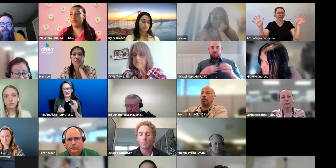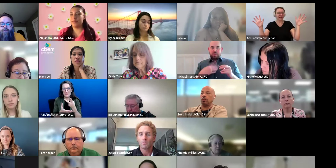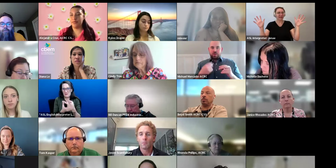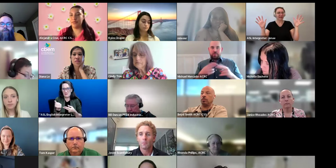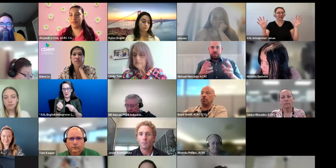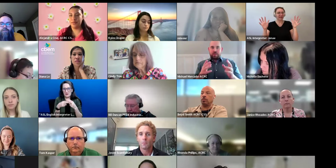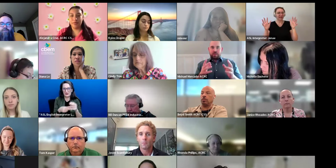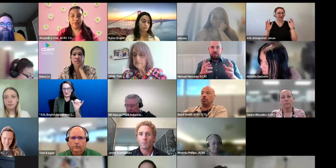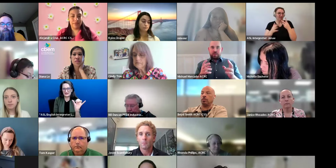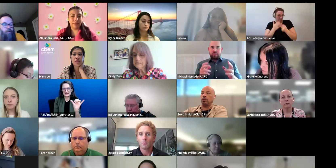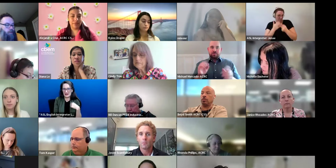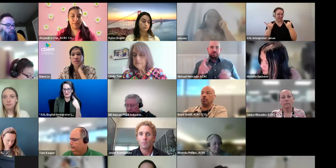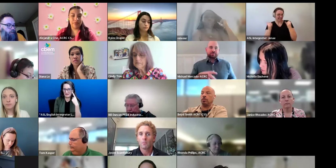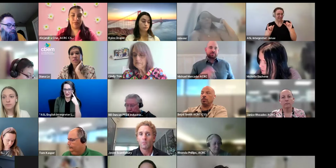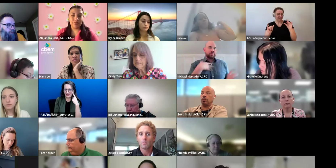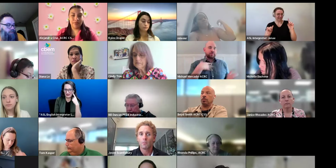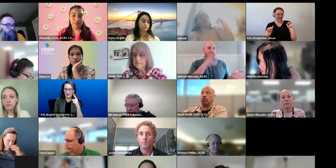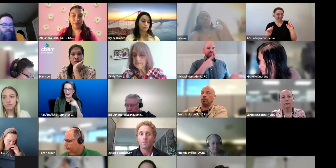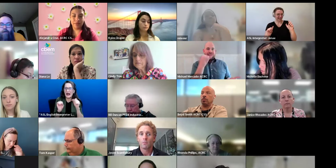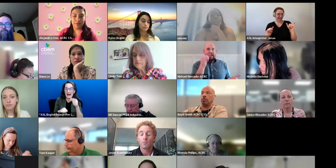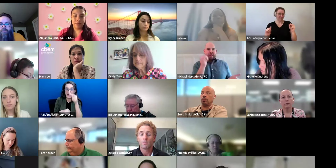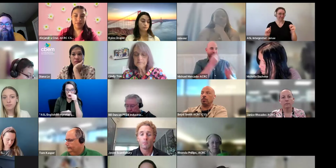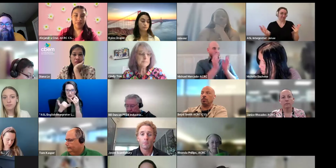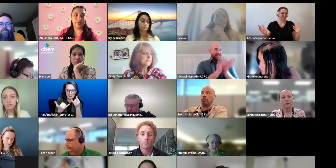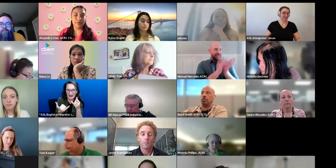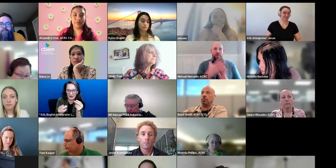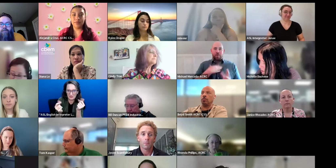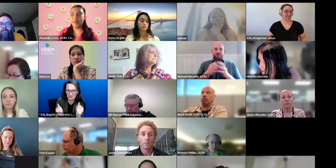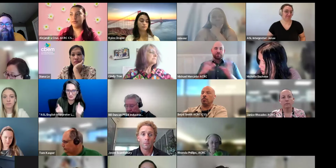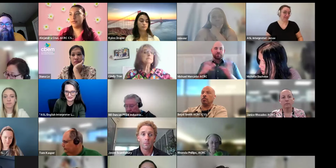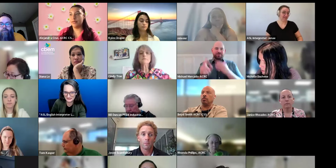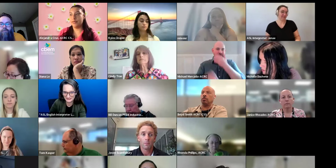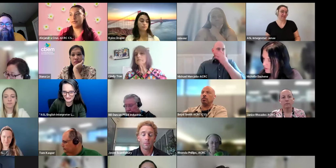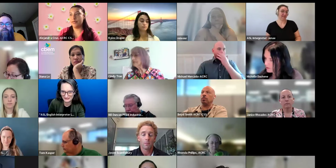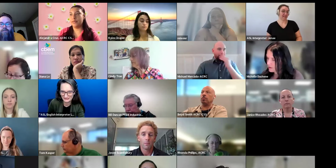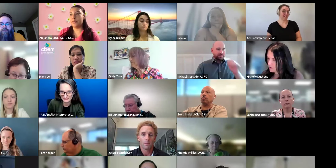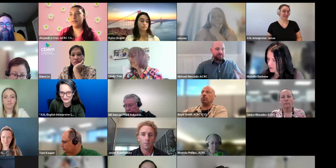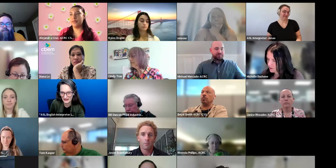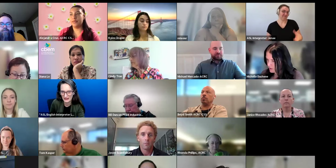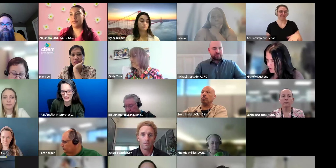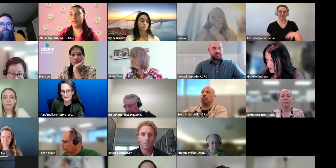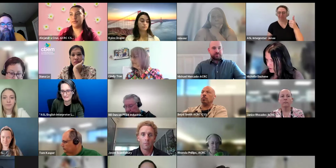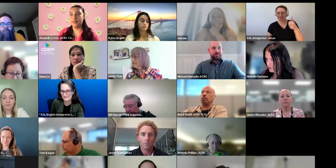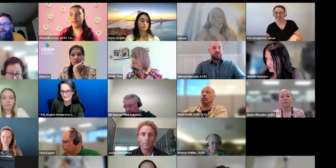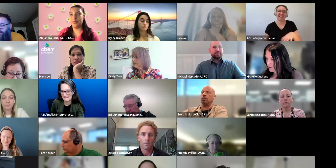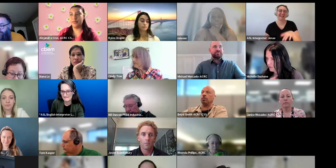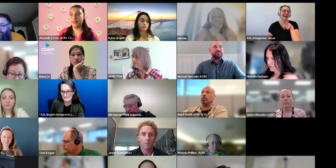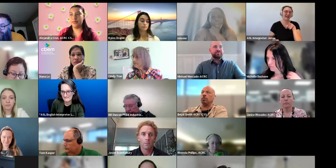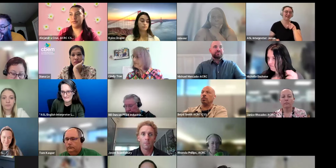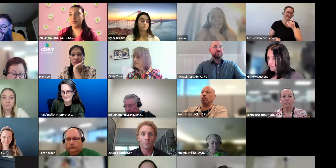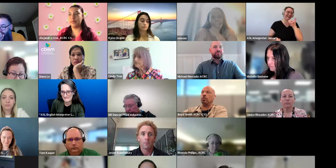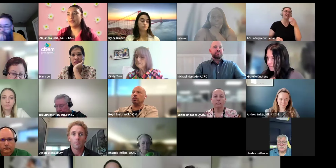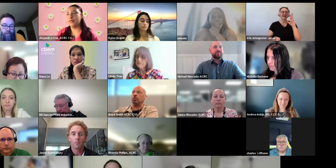Alta California Regional Center. And this is Coffee with Community Services, Alta California Regional Center's weekly service provider